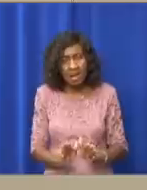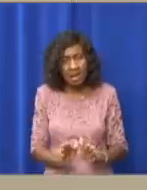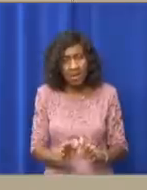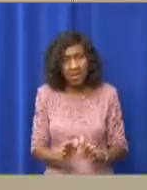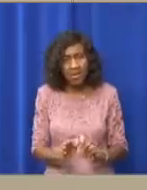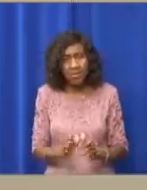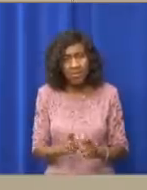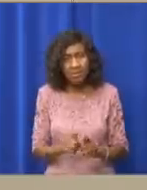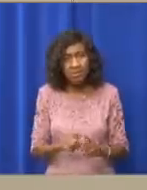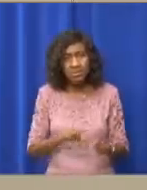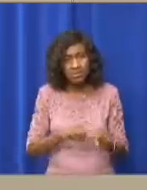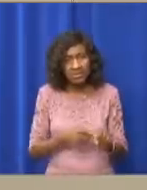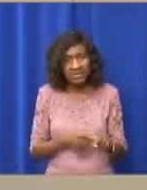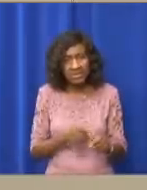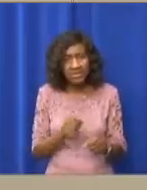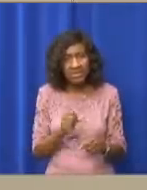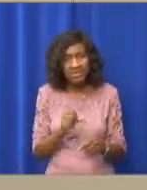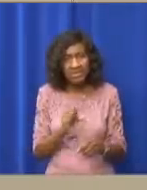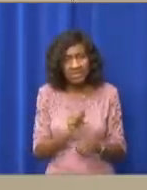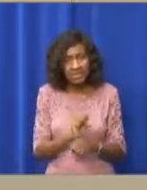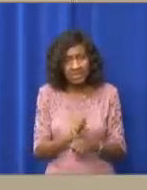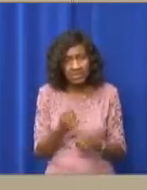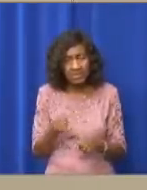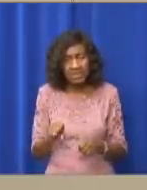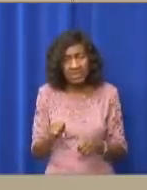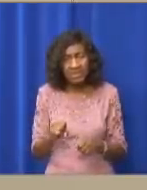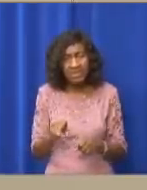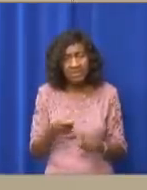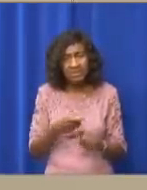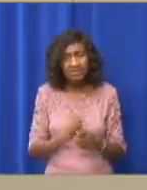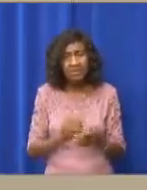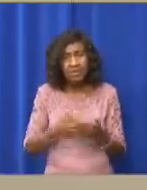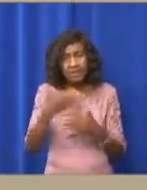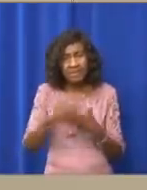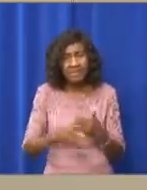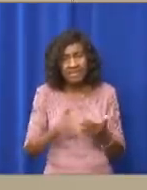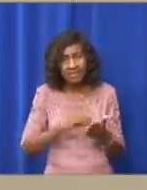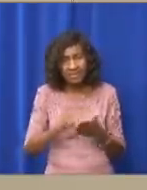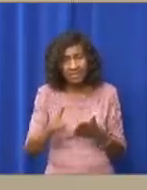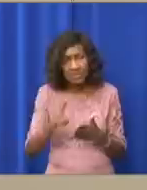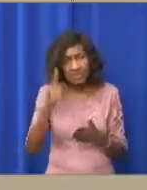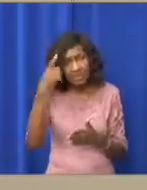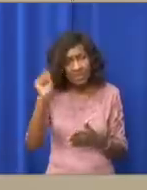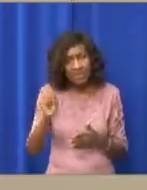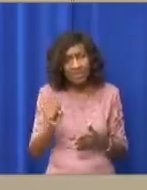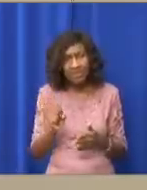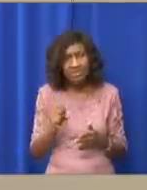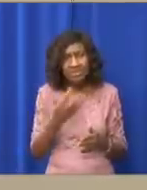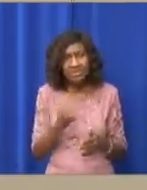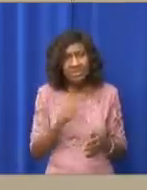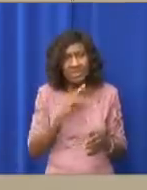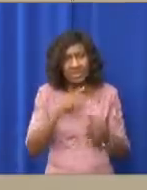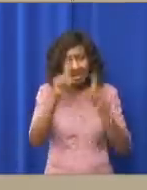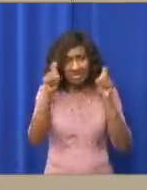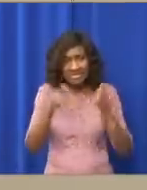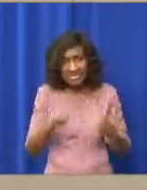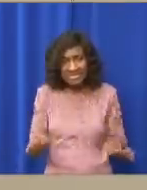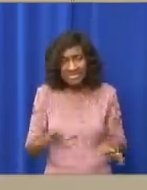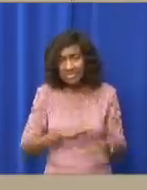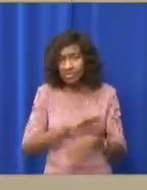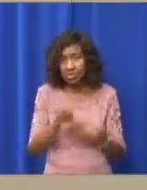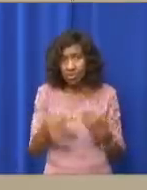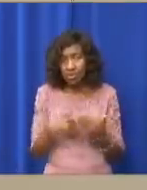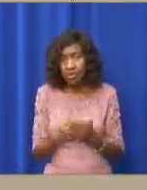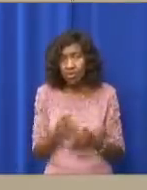week because we have been able or are in the process of testing all of the personnel who would be involved, because the number is